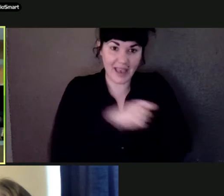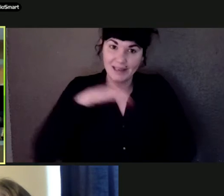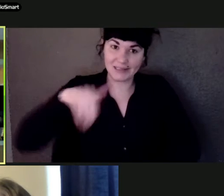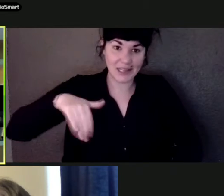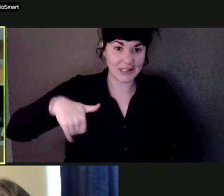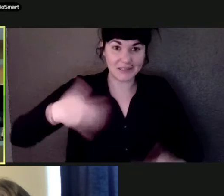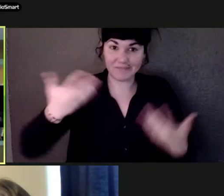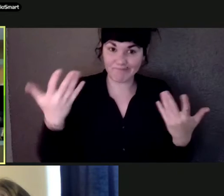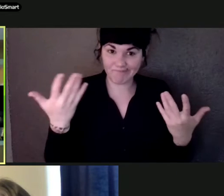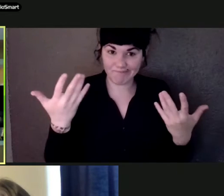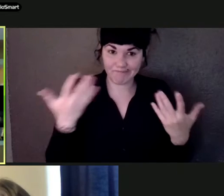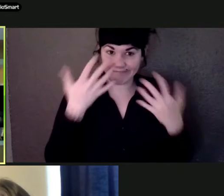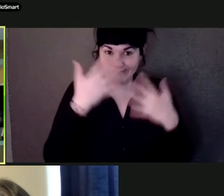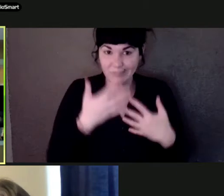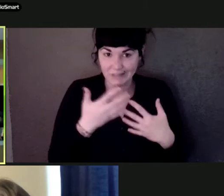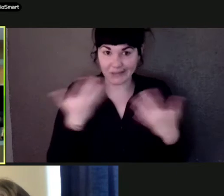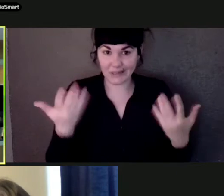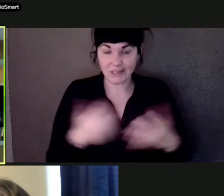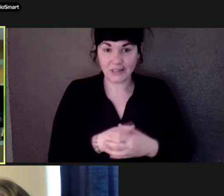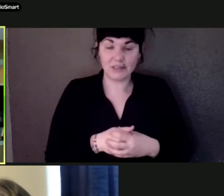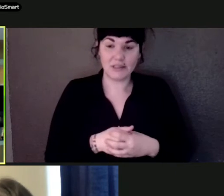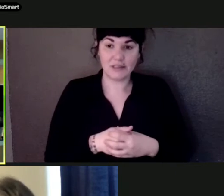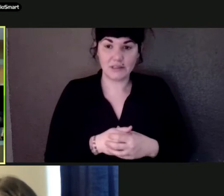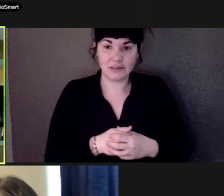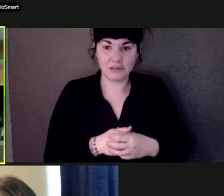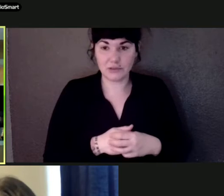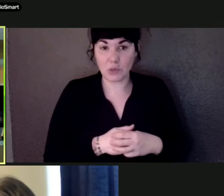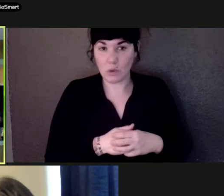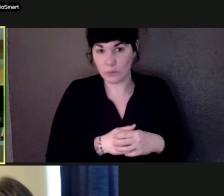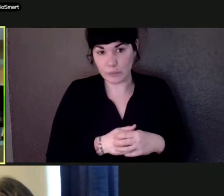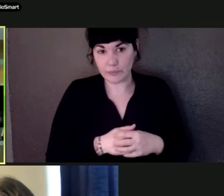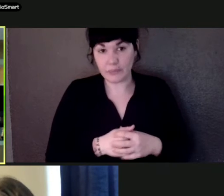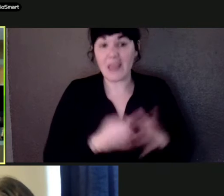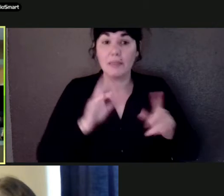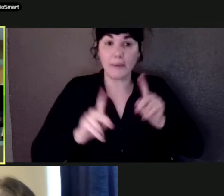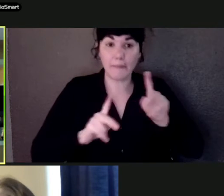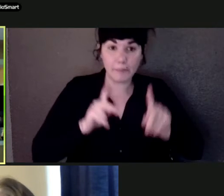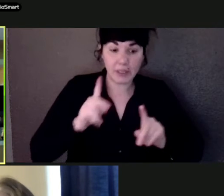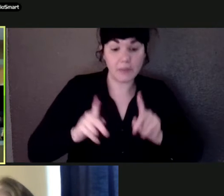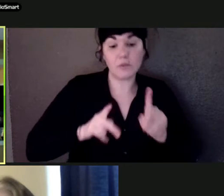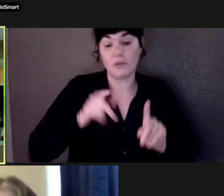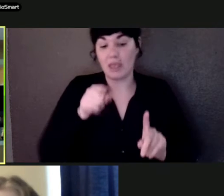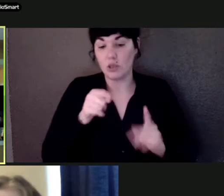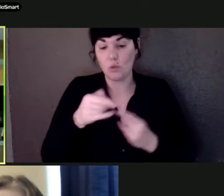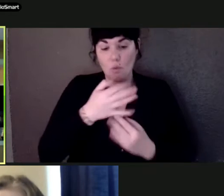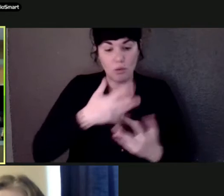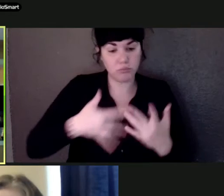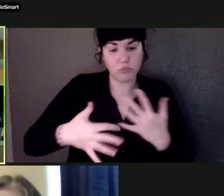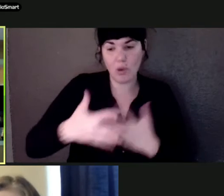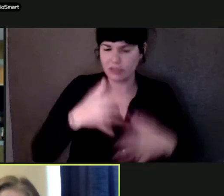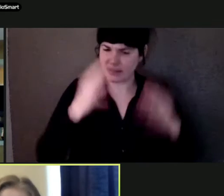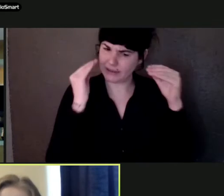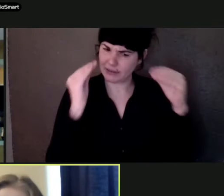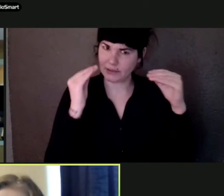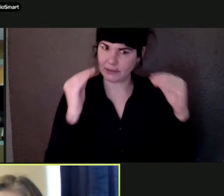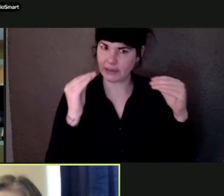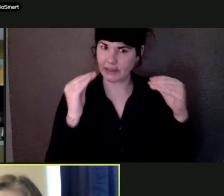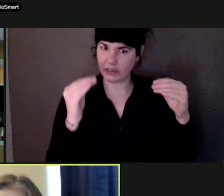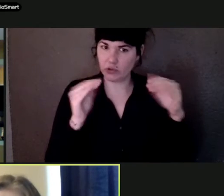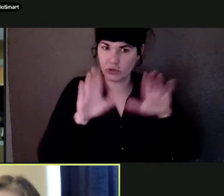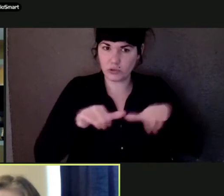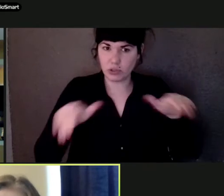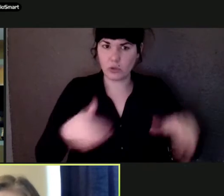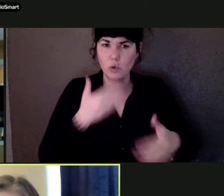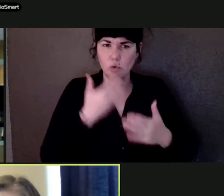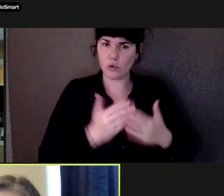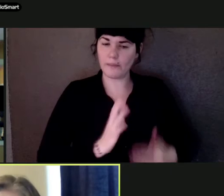conversation with whoever's around you. Teach them good, you know, good manners. You guys are the best teachers as parents, you know, wash your hands a